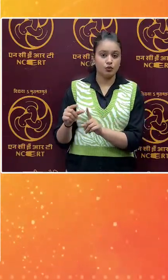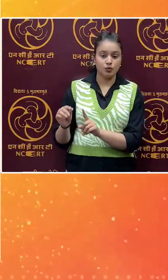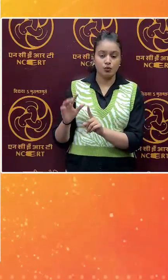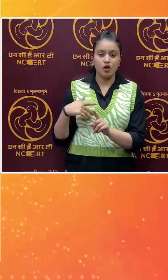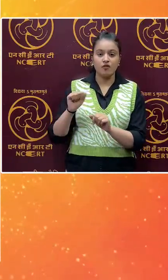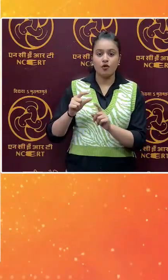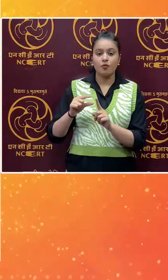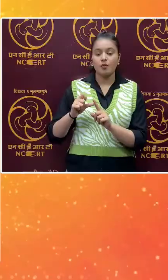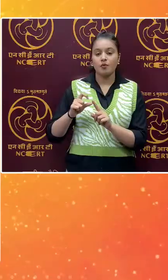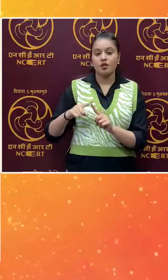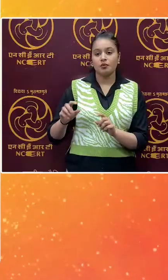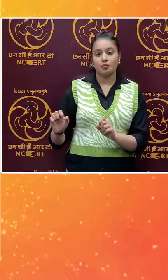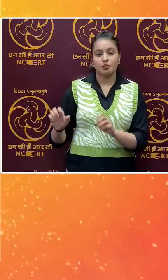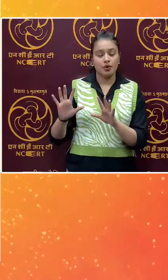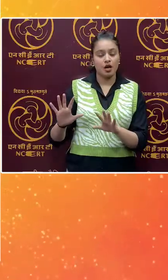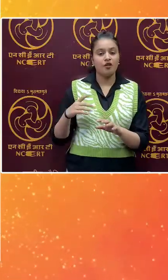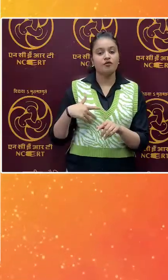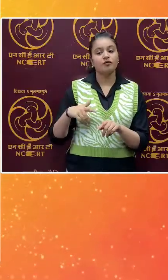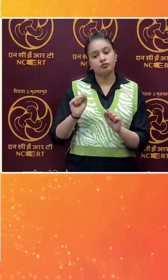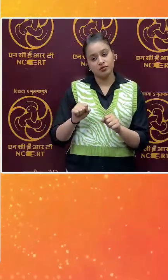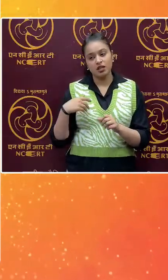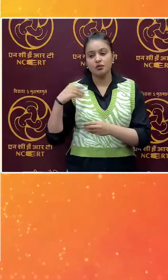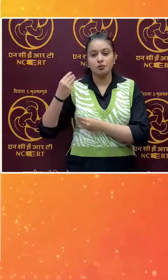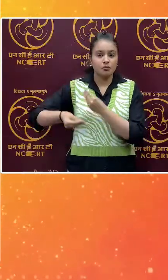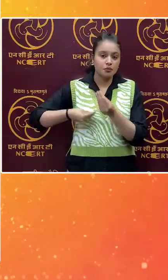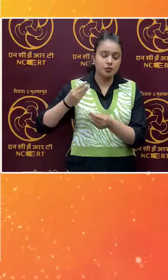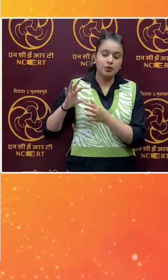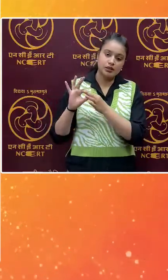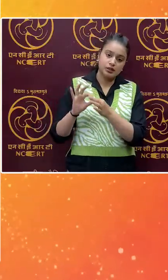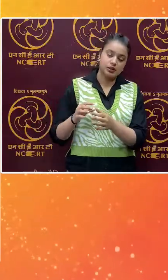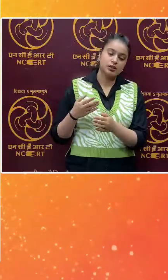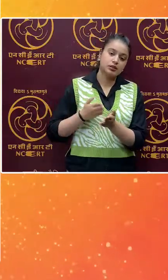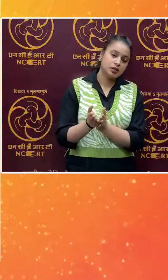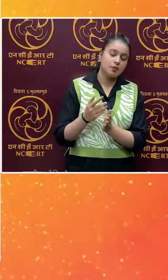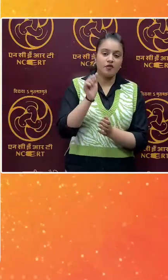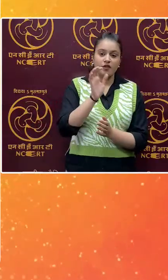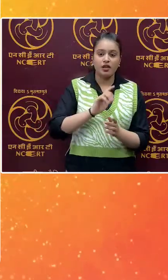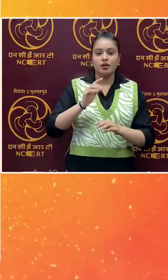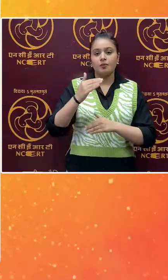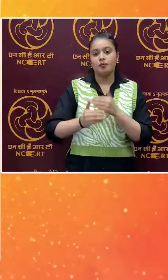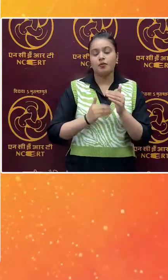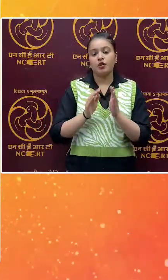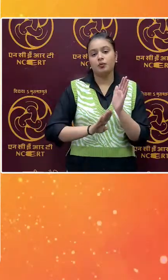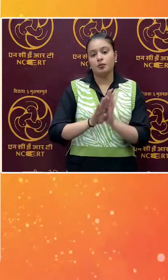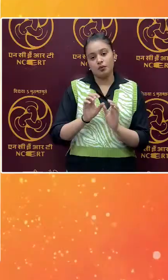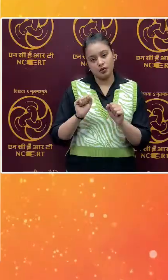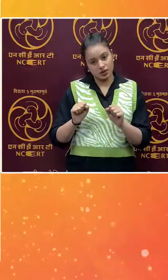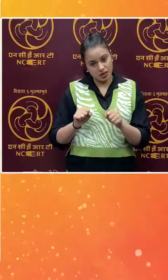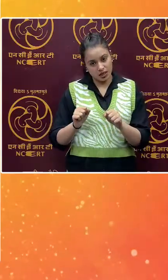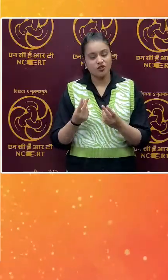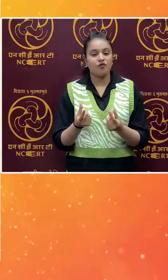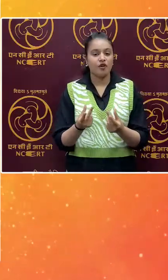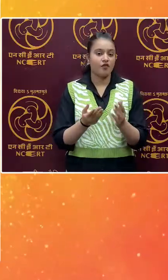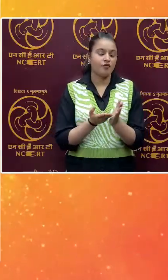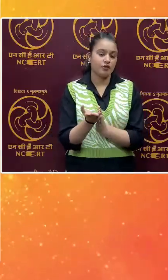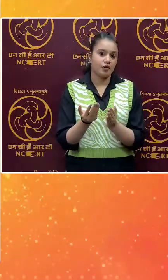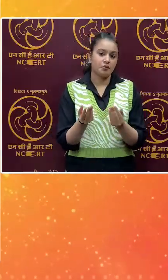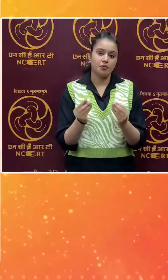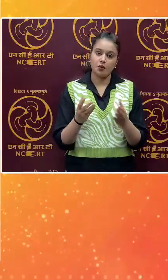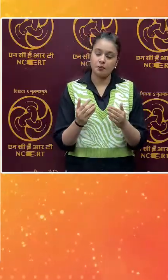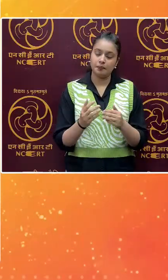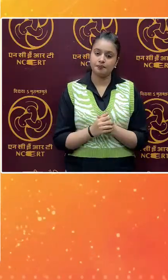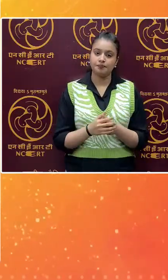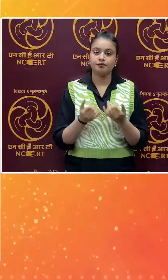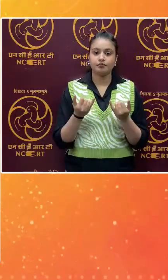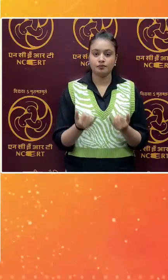entire presentation of yours, and I'm sure his legacy would continue like this, and India will progress the way it is progressing, and also at a much faster rate.